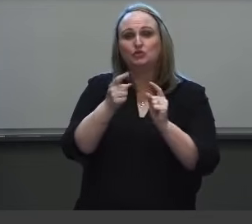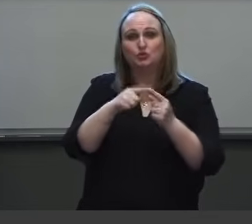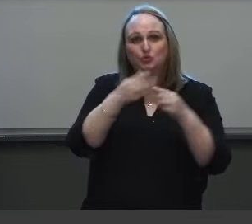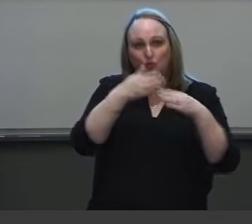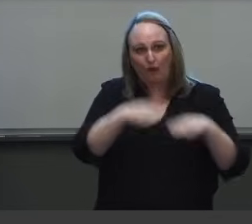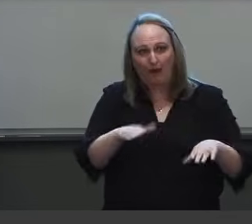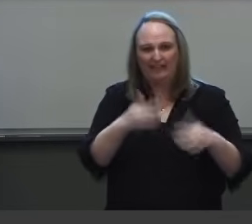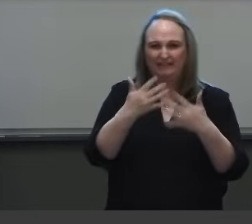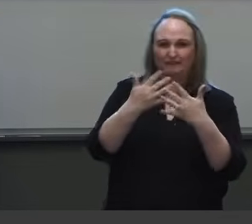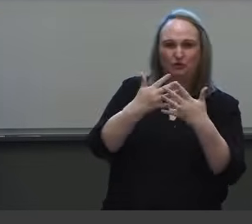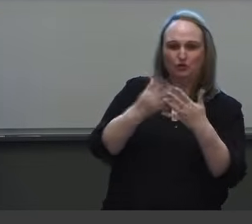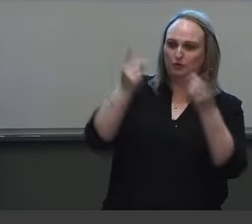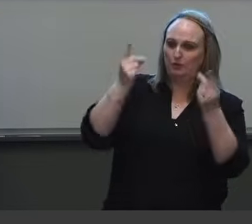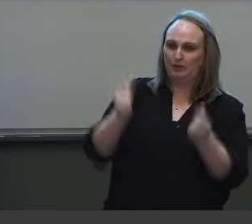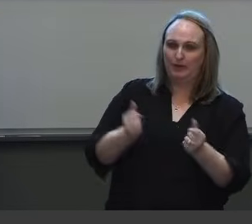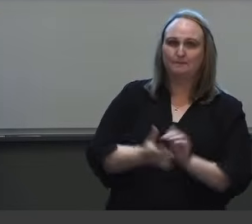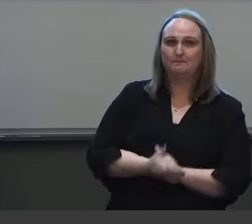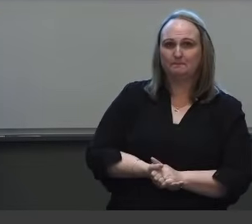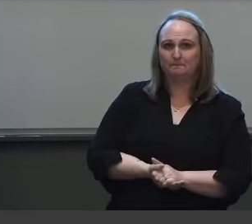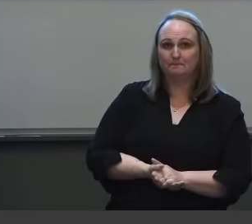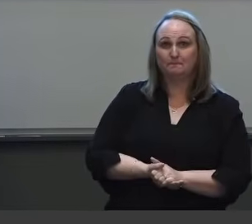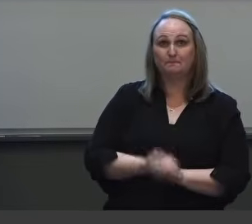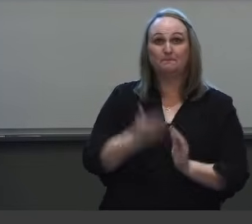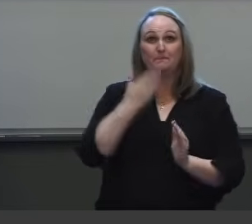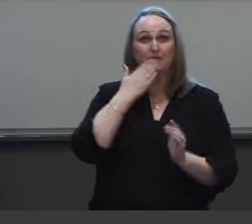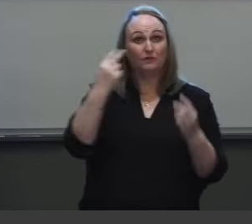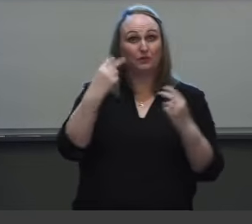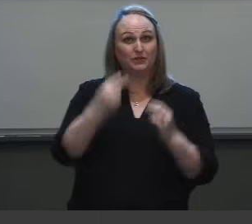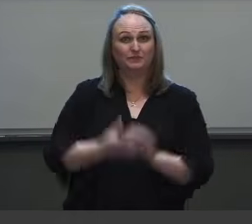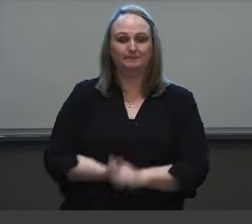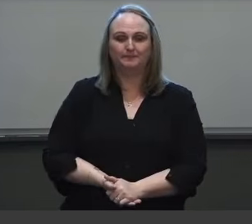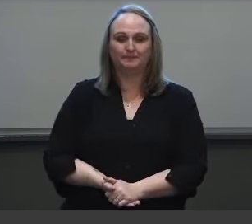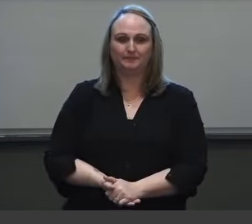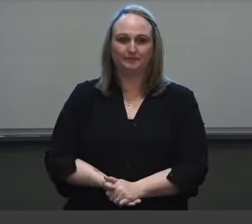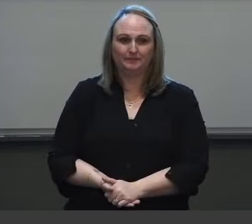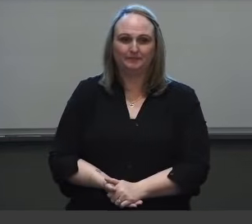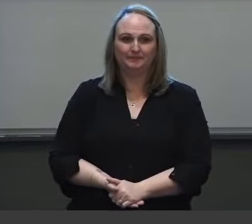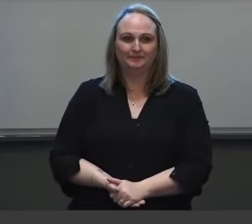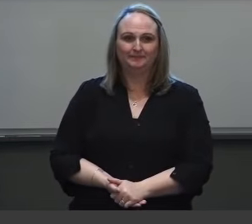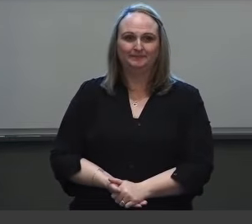it immediately. Thank you for watching.